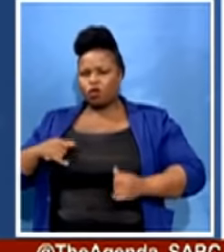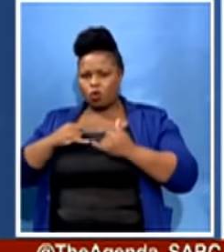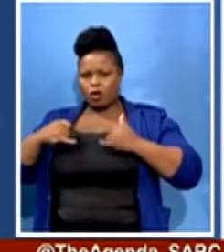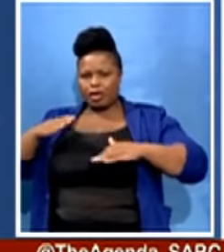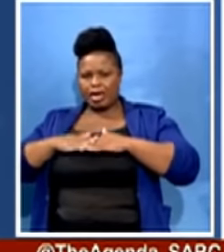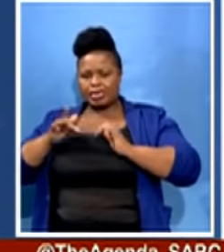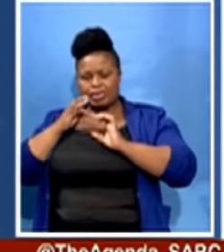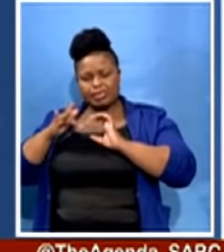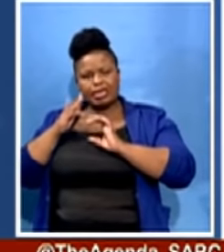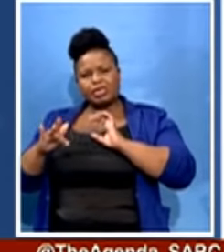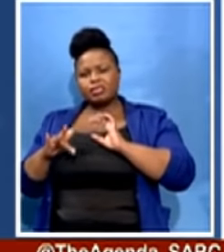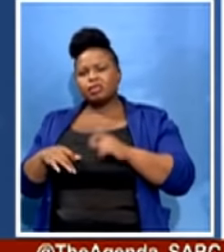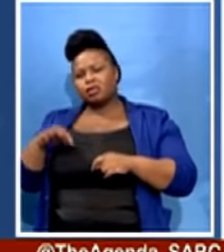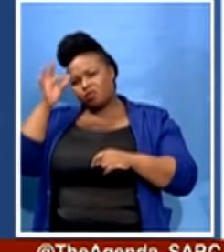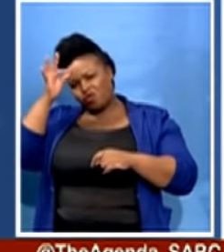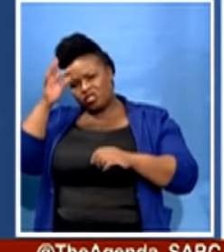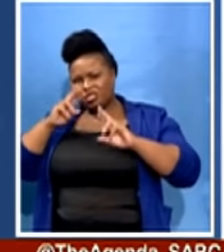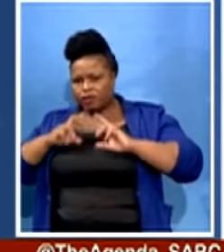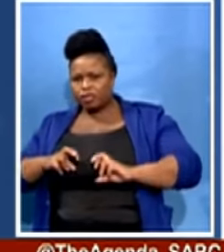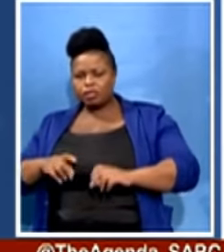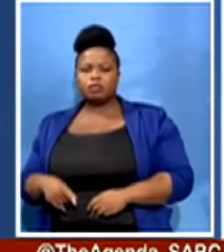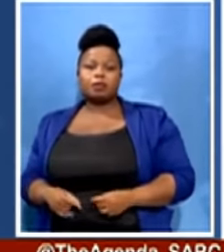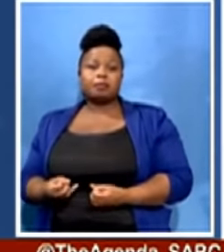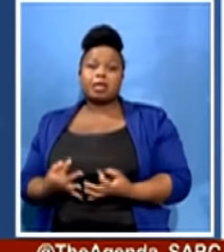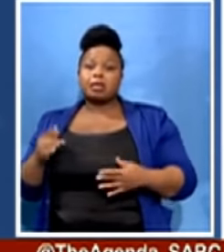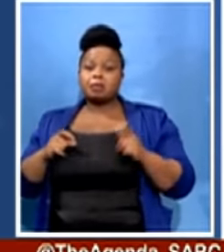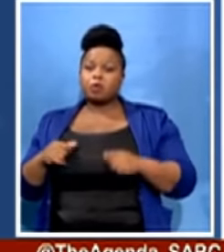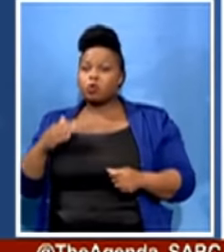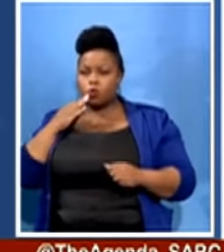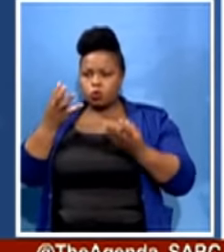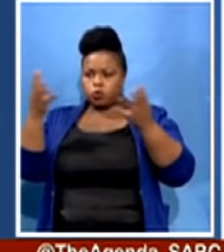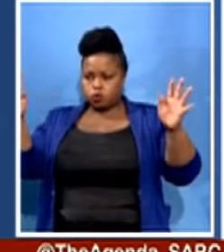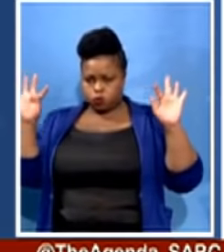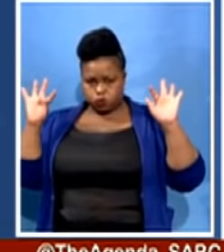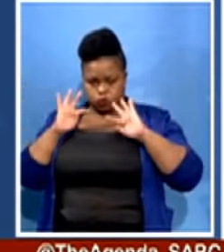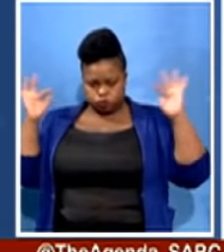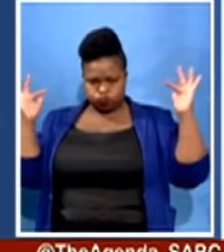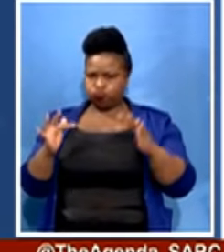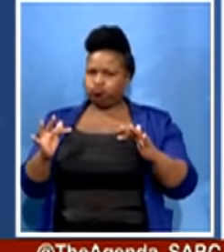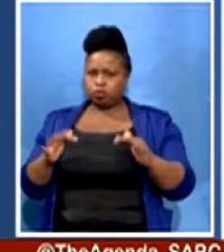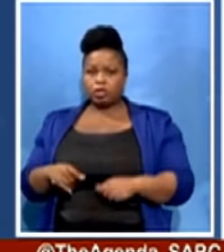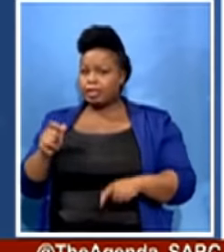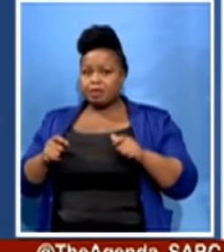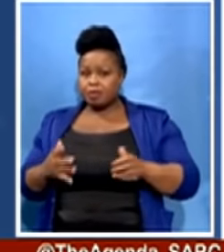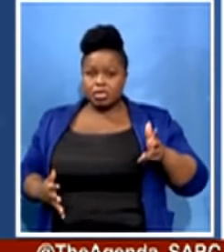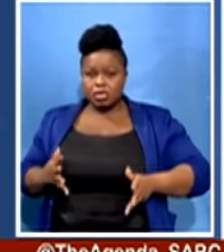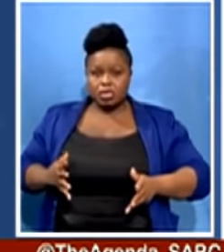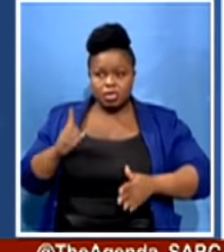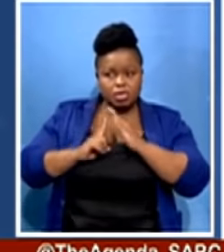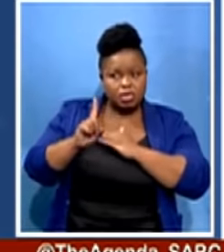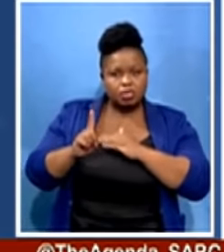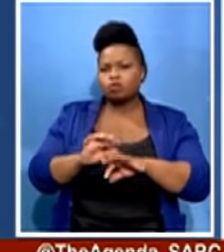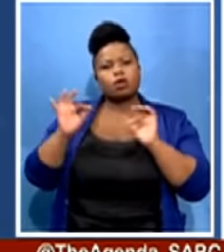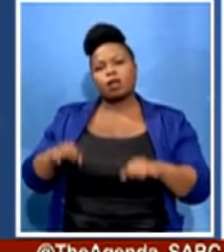who have cordoned off the place and are not allowing anybody to get close to anything in